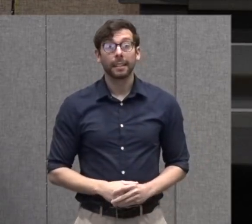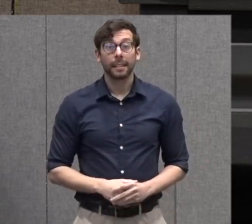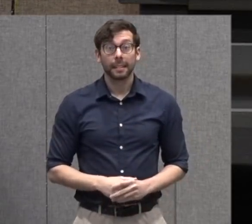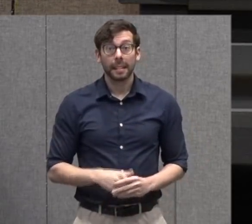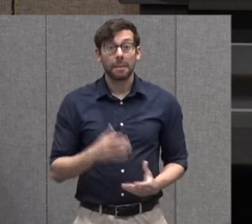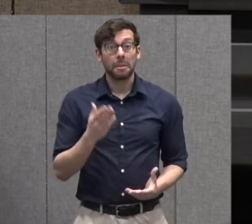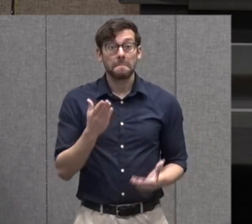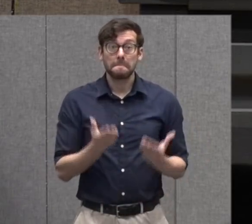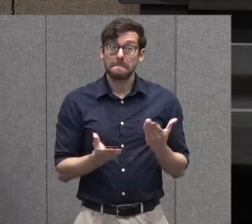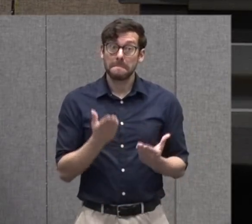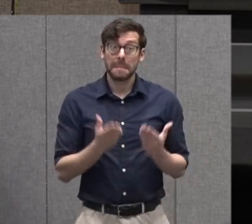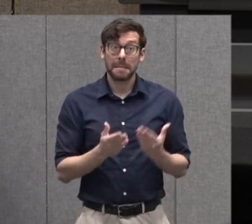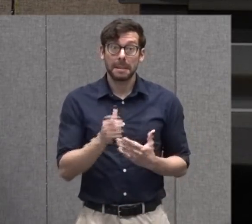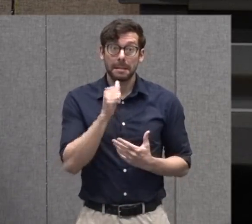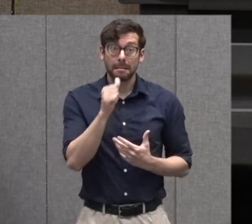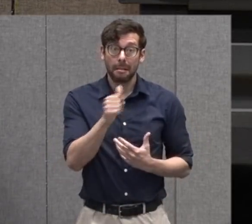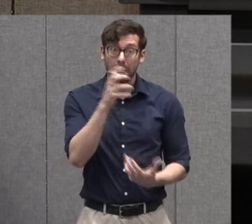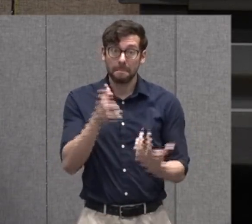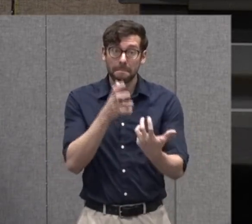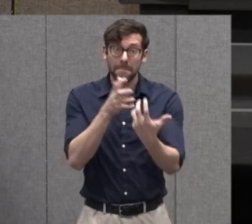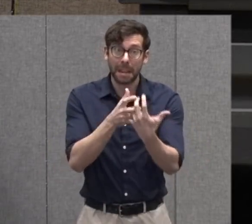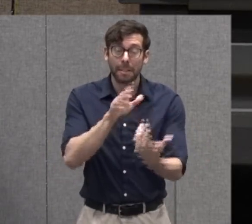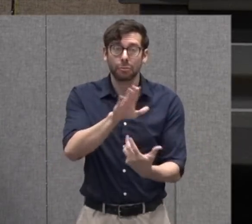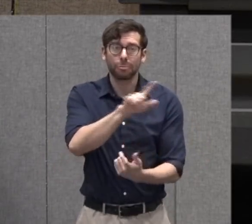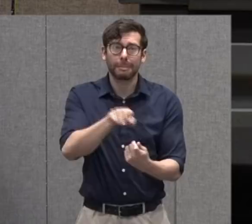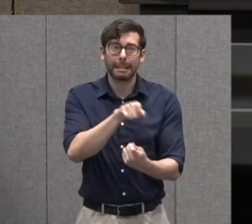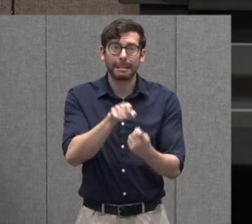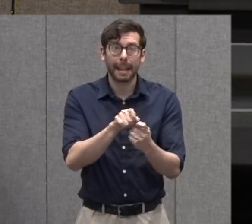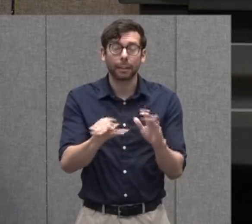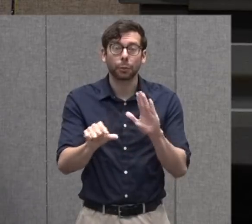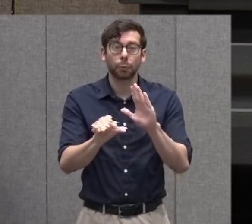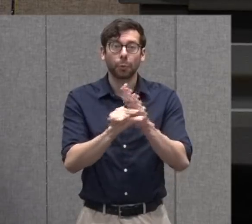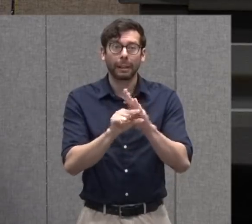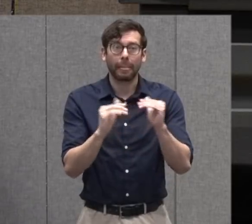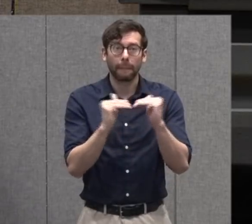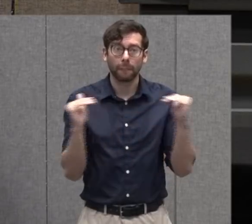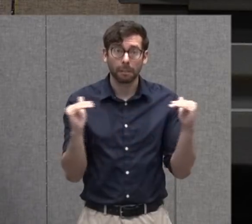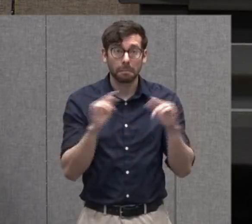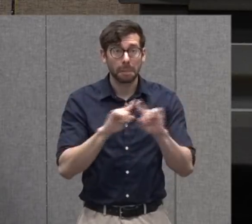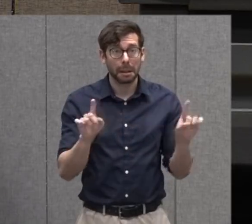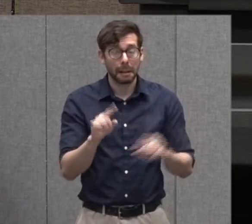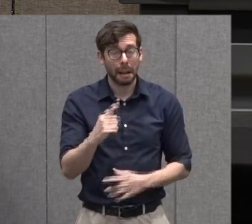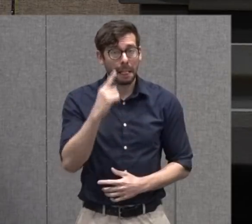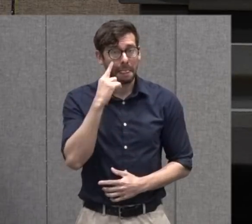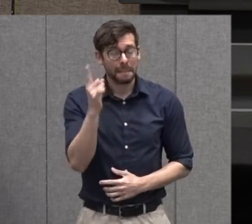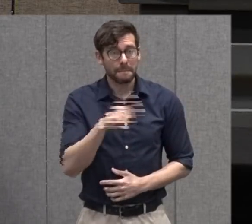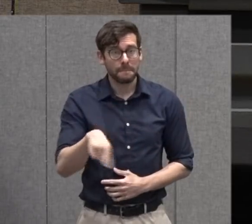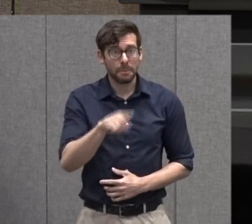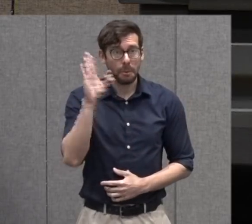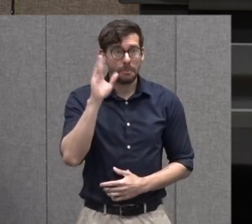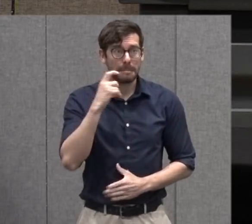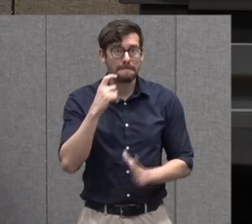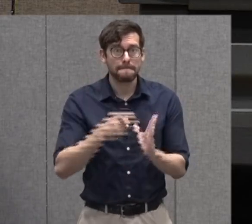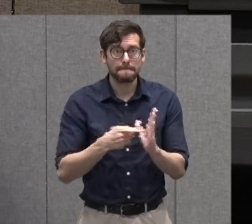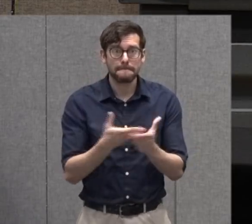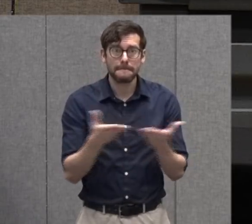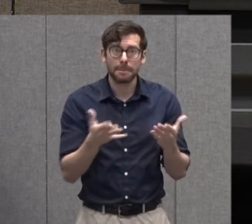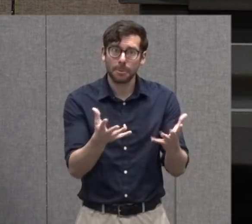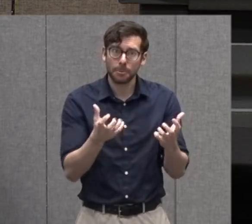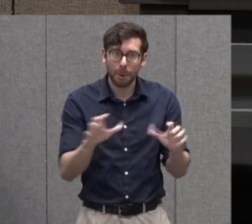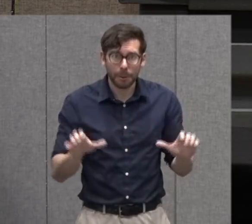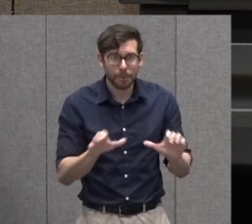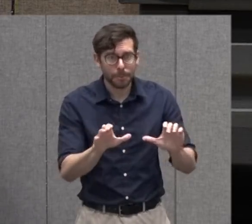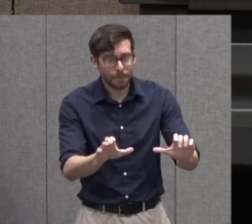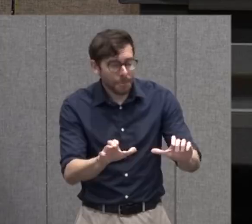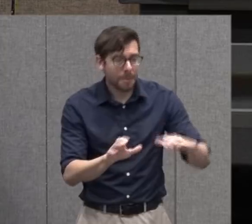hour that goes with your grade level. So stick with us today because I think you're going to find some things that you might all want to do, whether you're in kindergarten